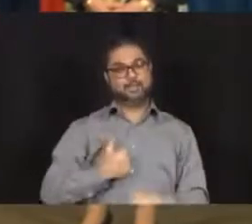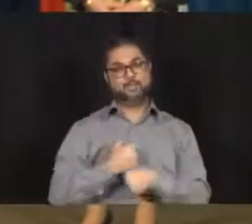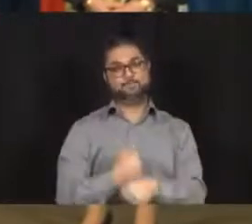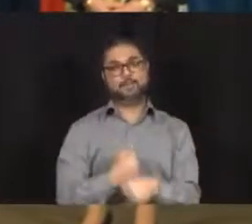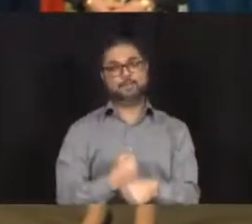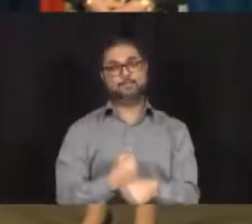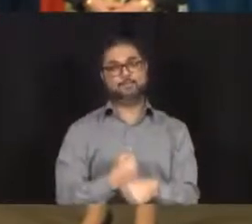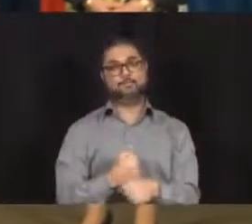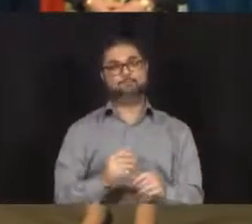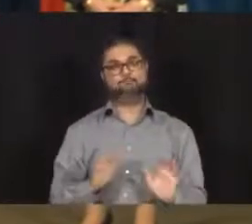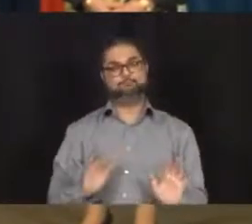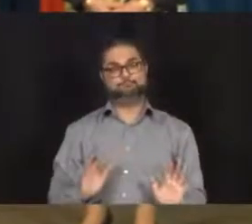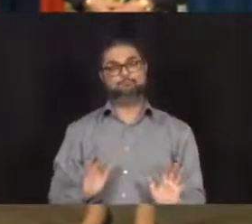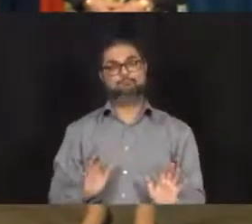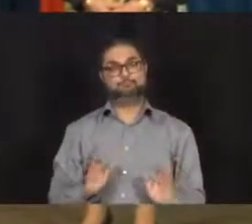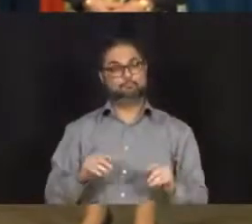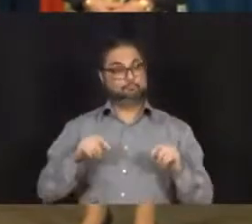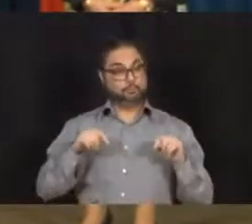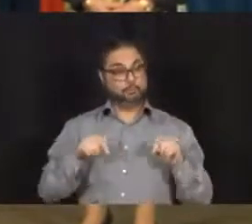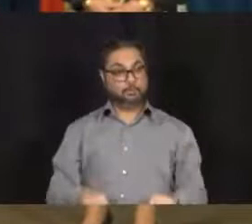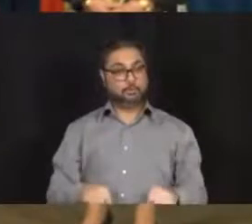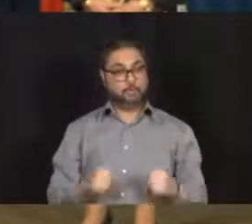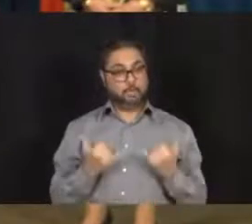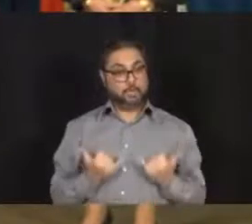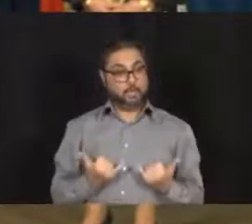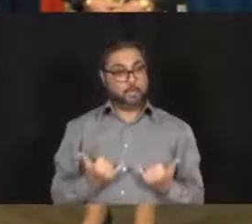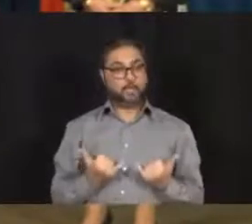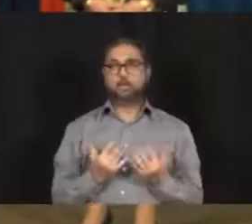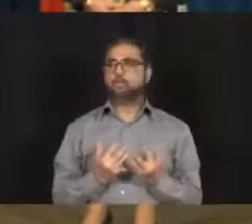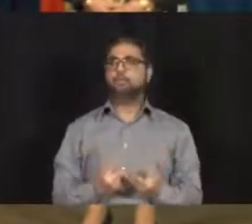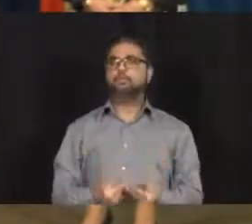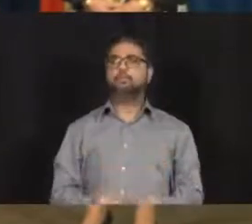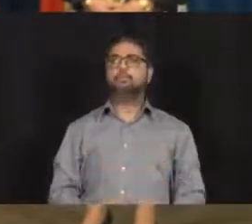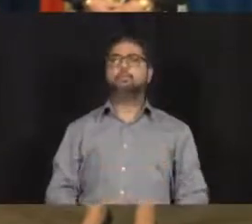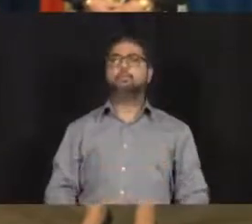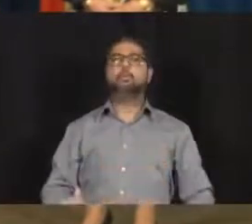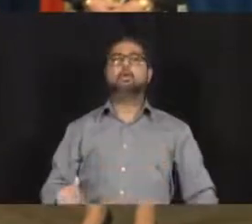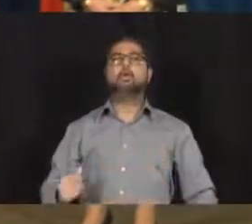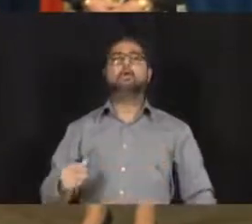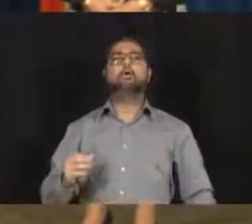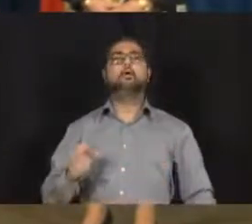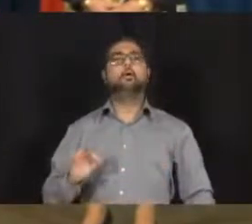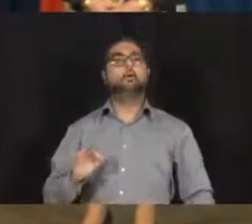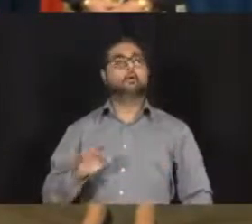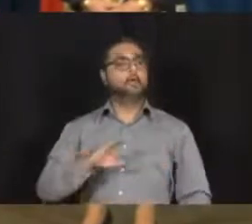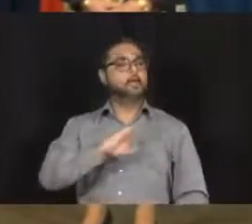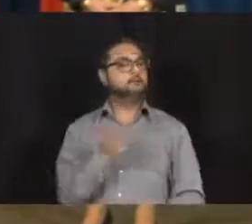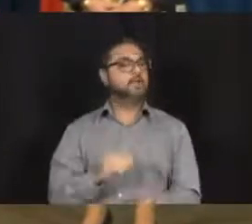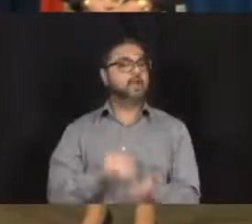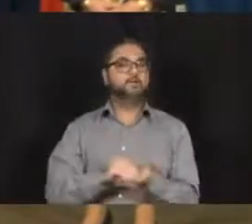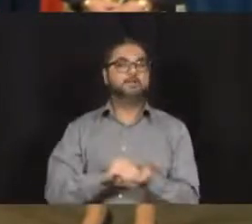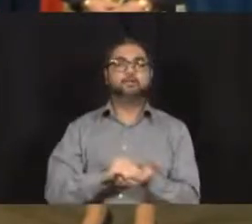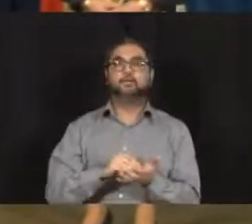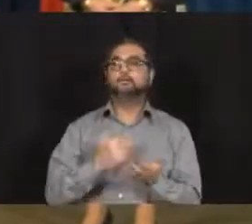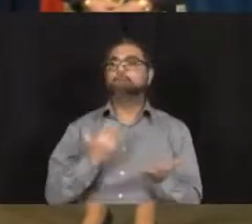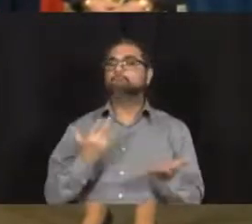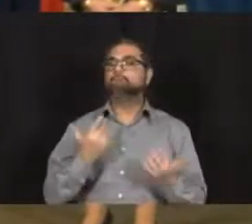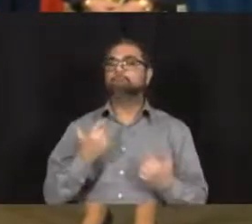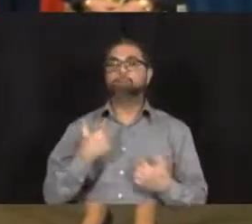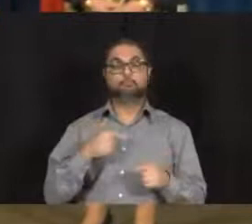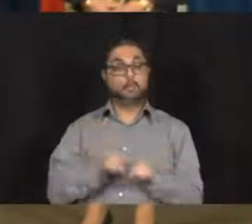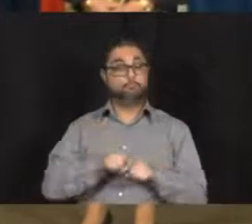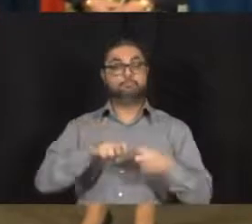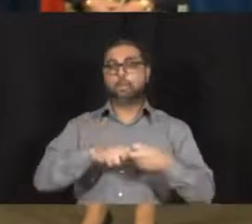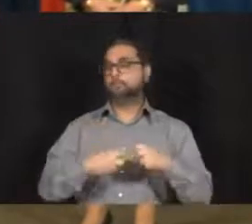over and over again to all the premiers, they're all in agreement, Prime Minister, we can never, ever let this happen to us again. We have